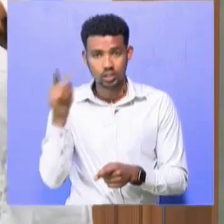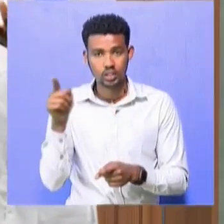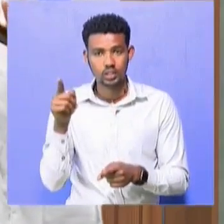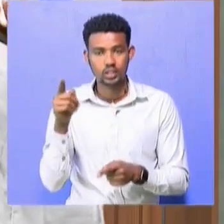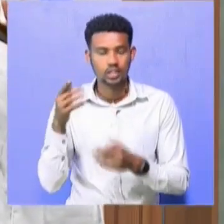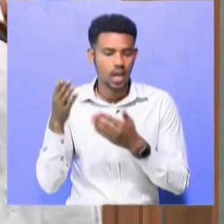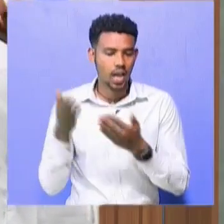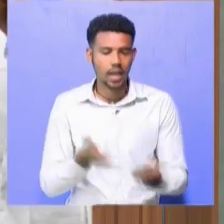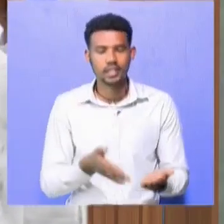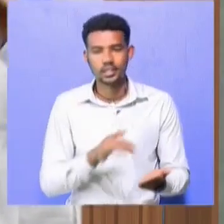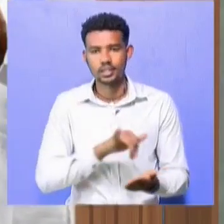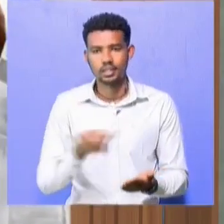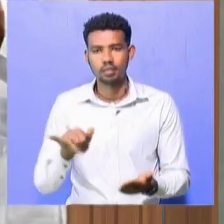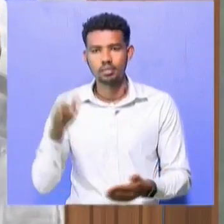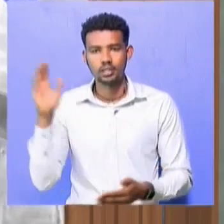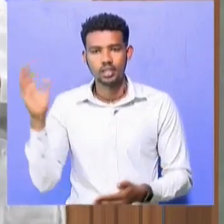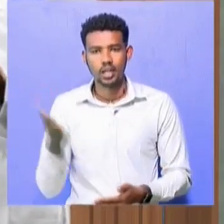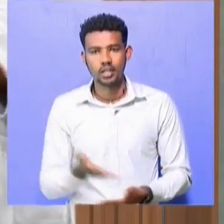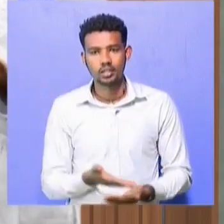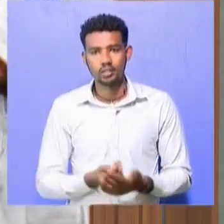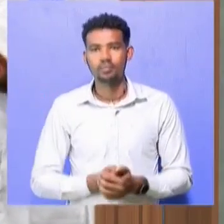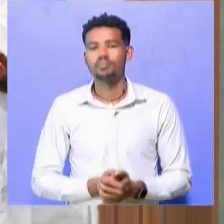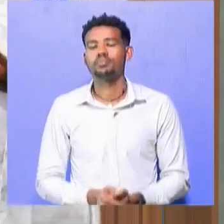guest. He's a guest.